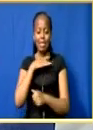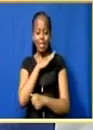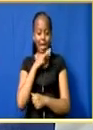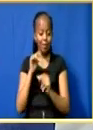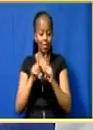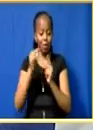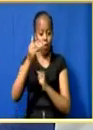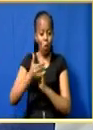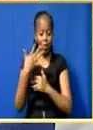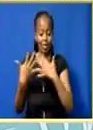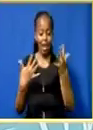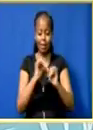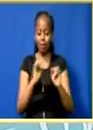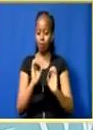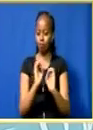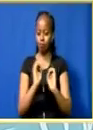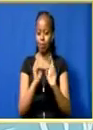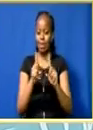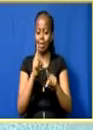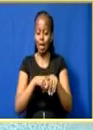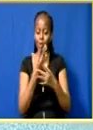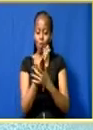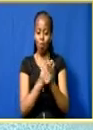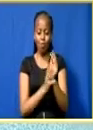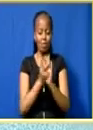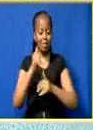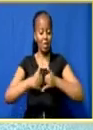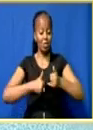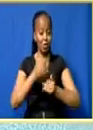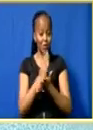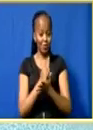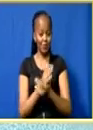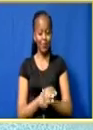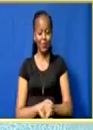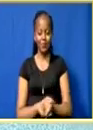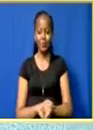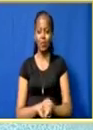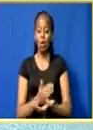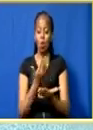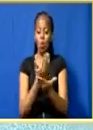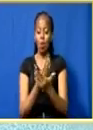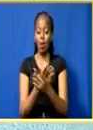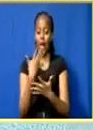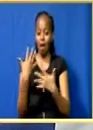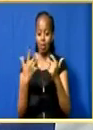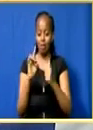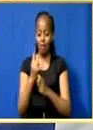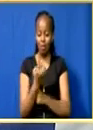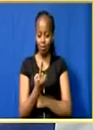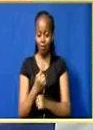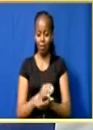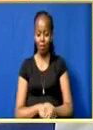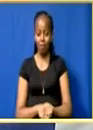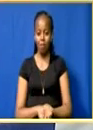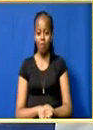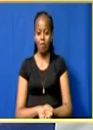And always our hands are not clean. And washing hands is fun anyway. So let's wet your hands very yes. fast. Okay.